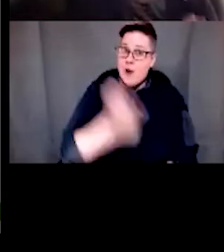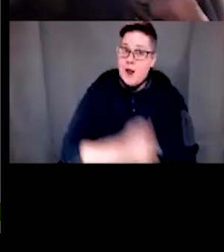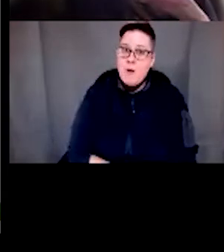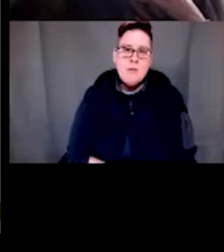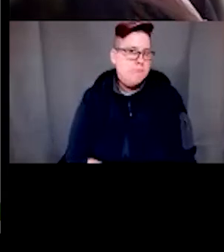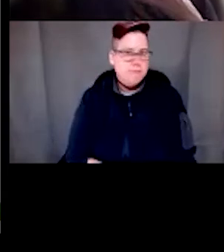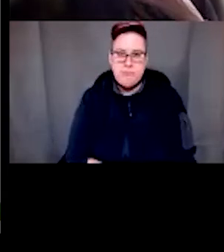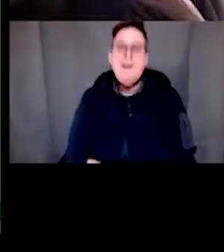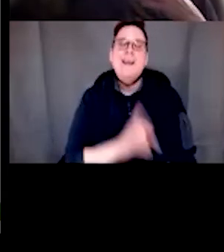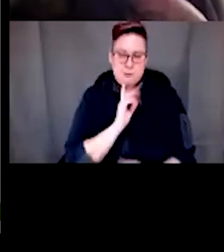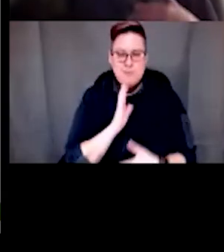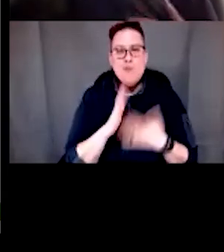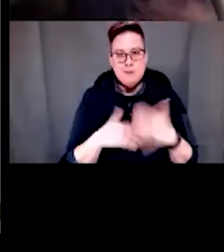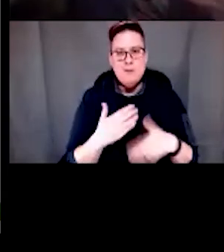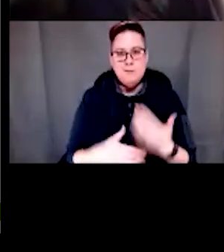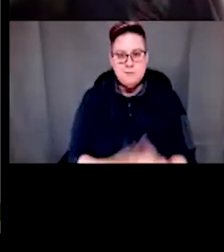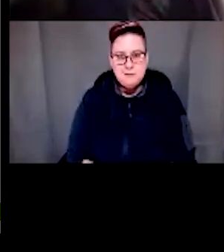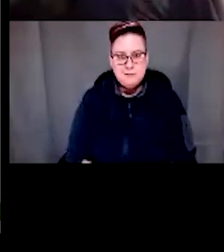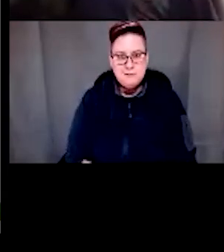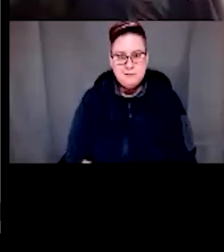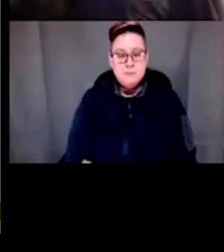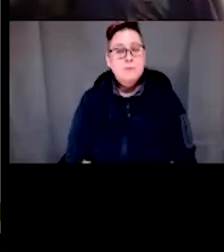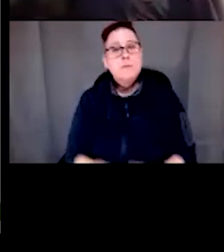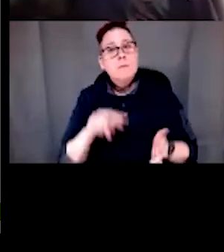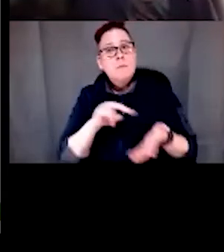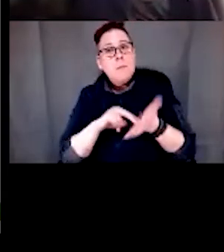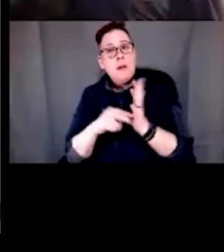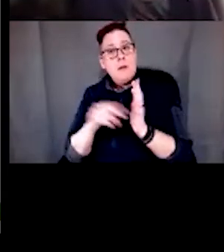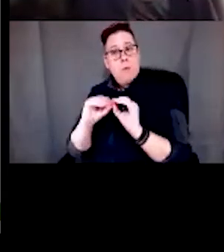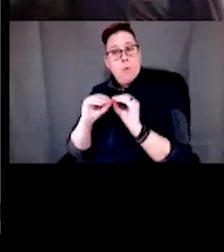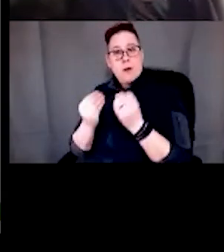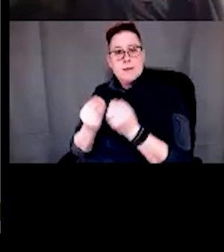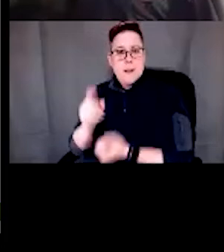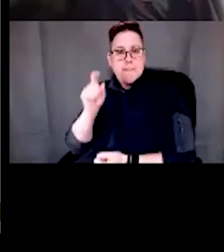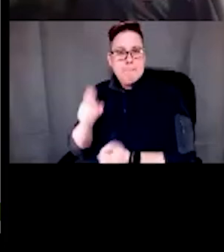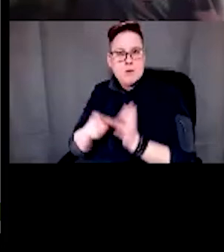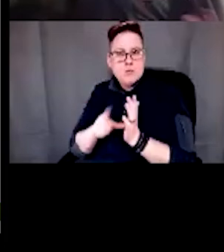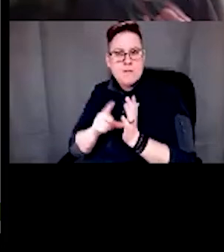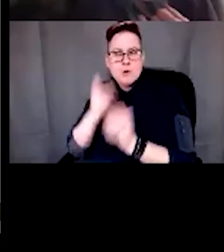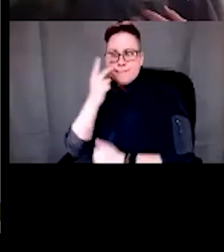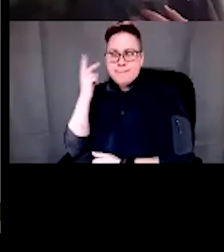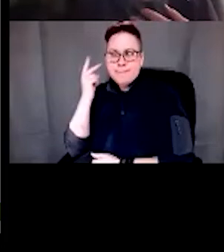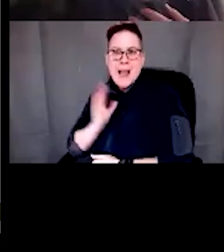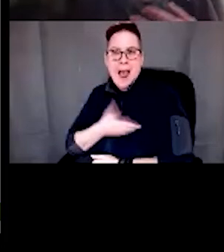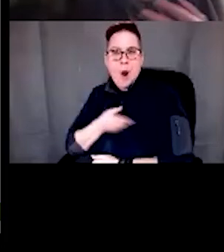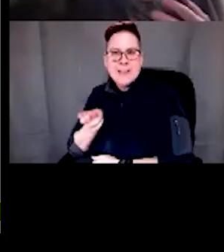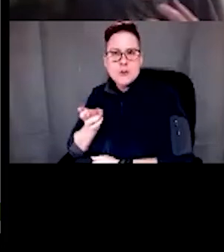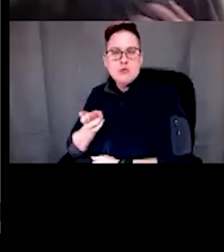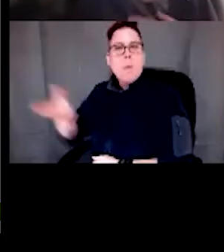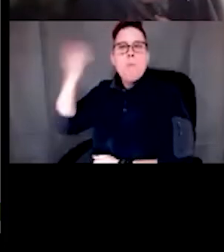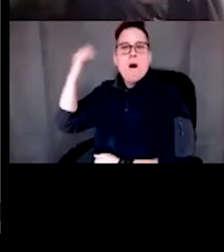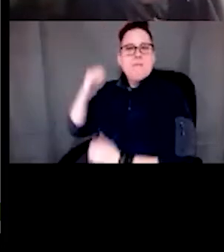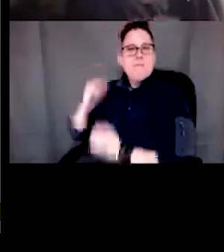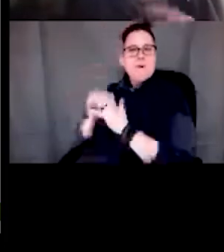a process. It means the organization has to review its history, the founding vision,